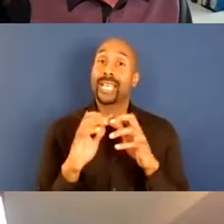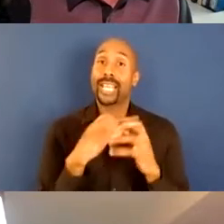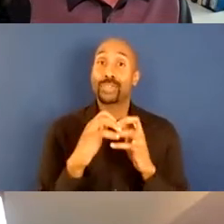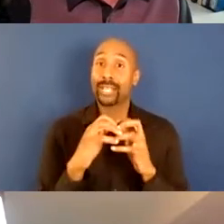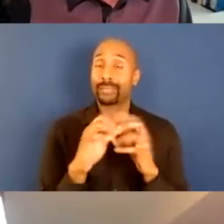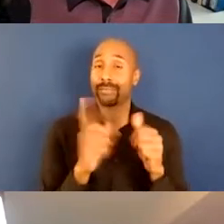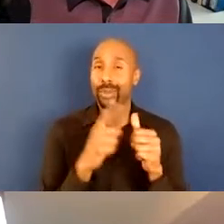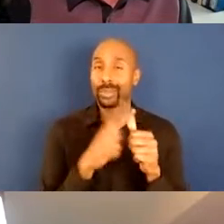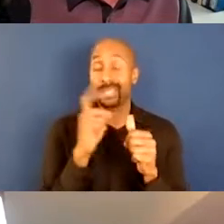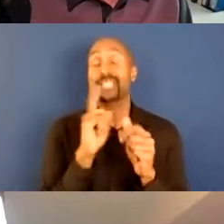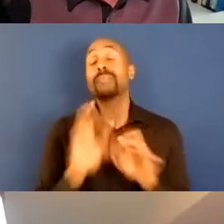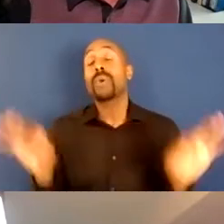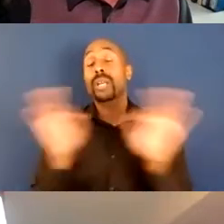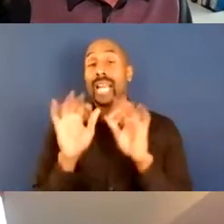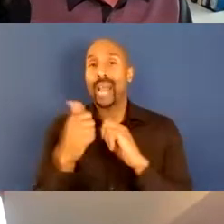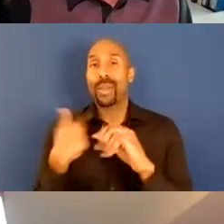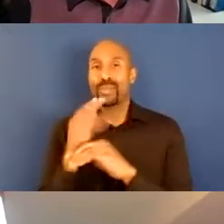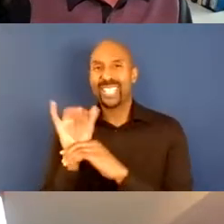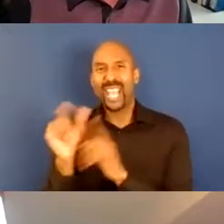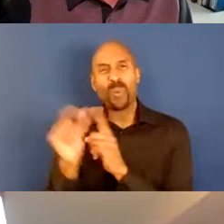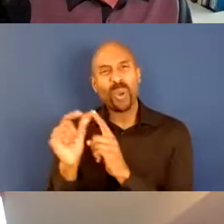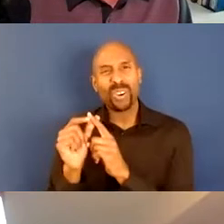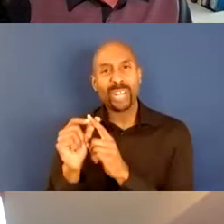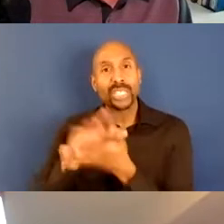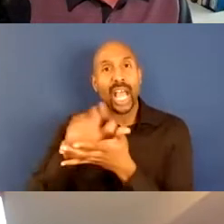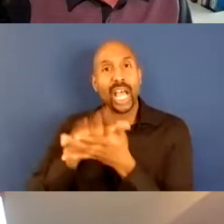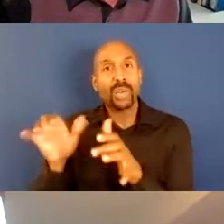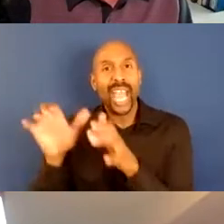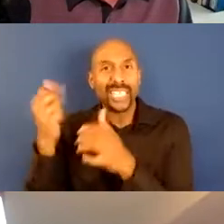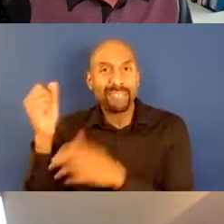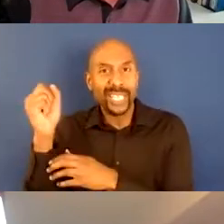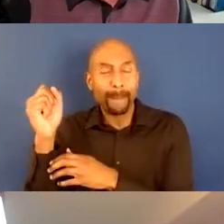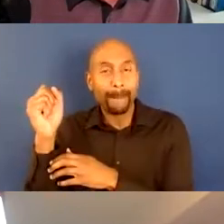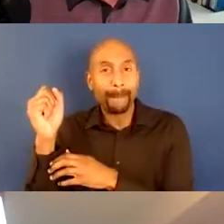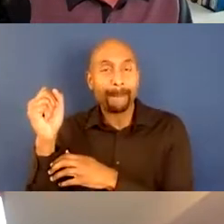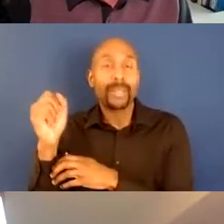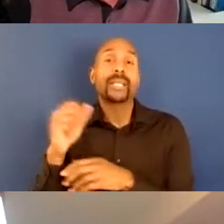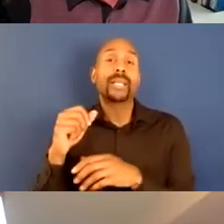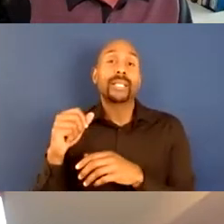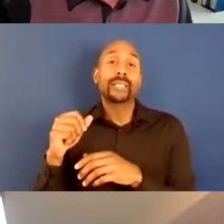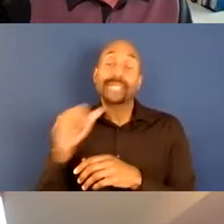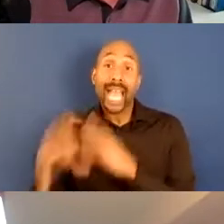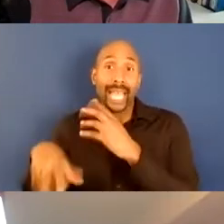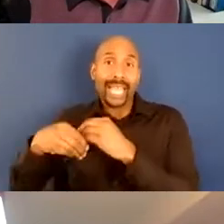that is not additive, but is in fact intersectional. I am saying that if you